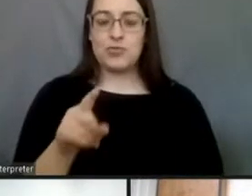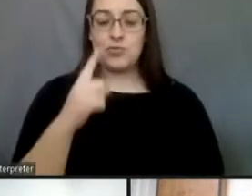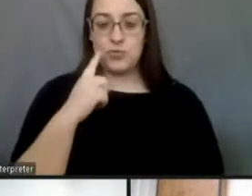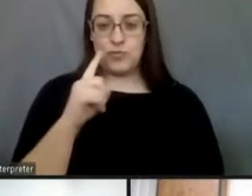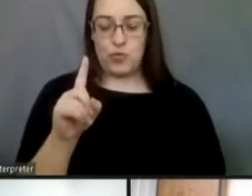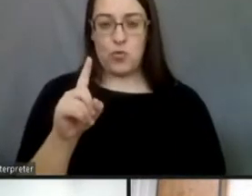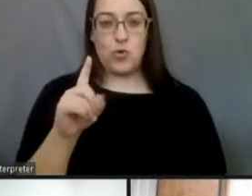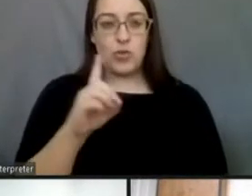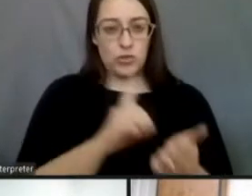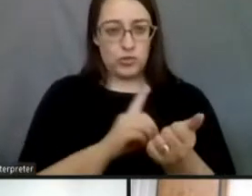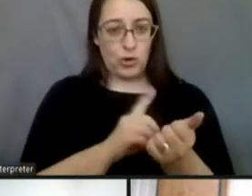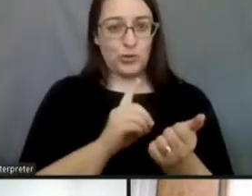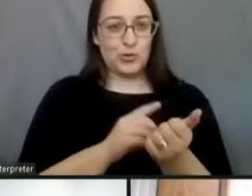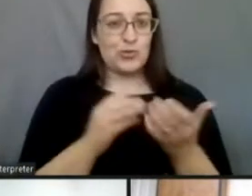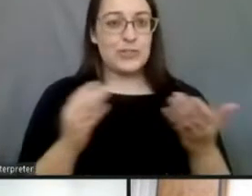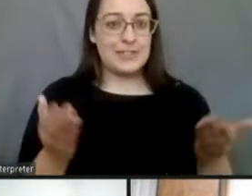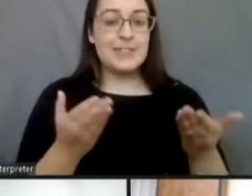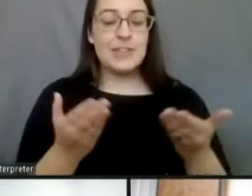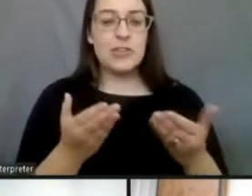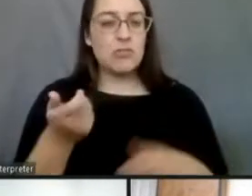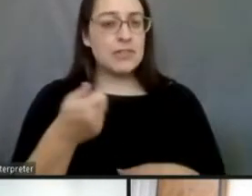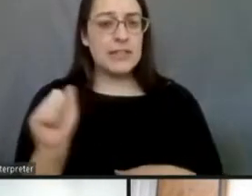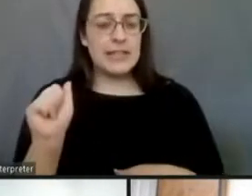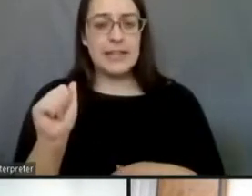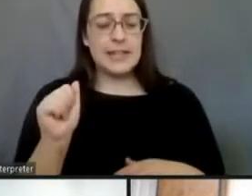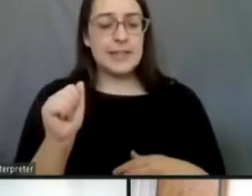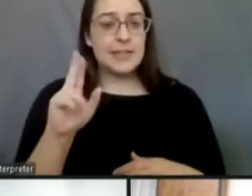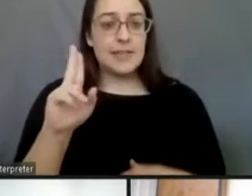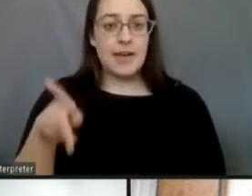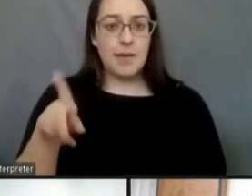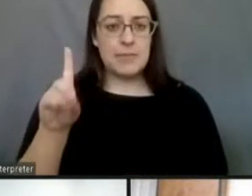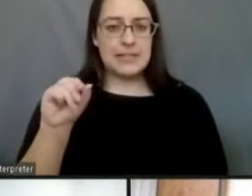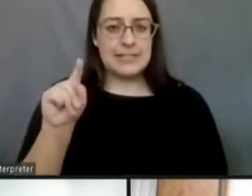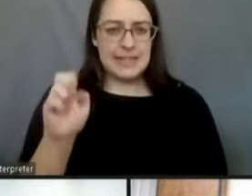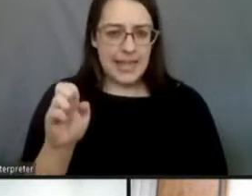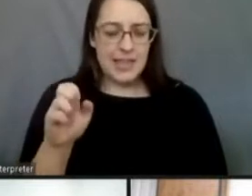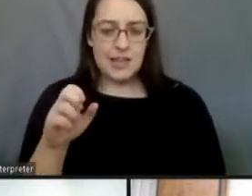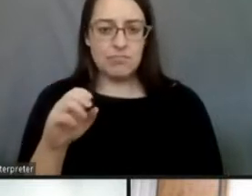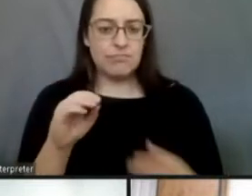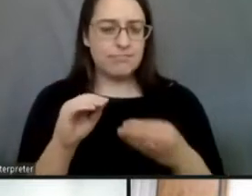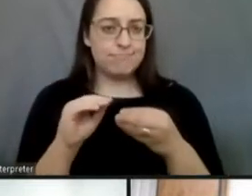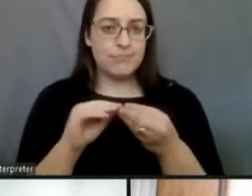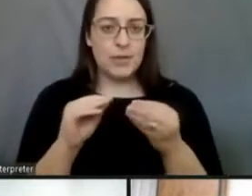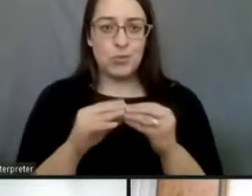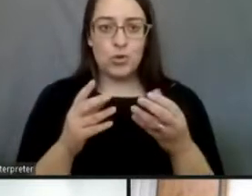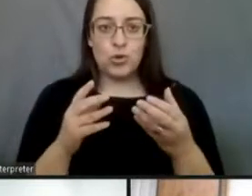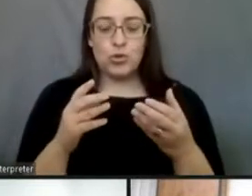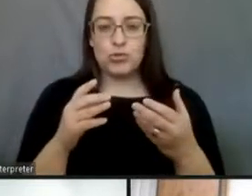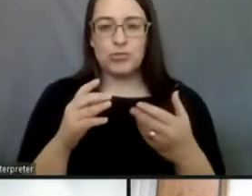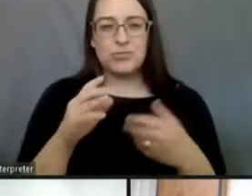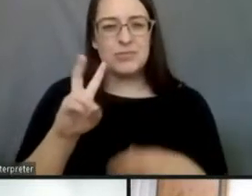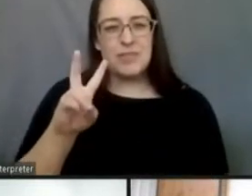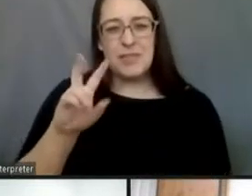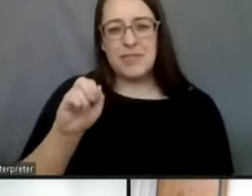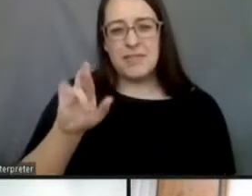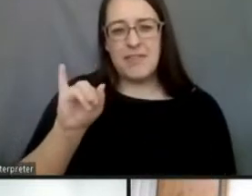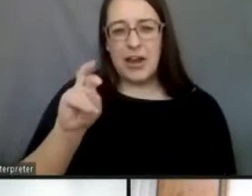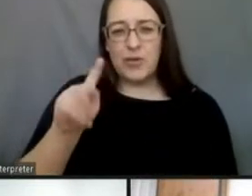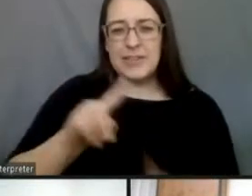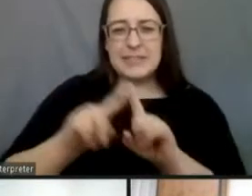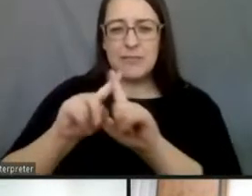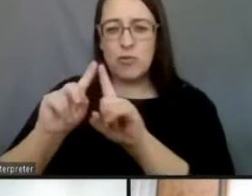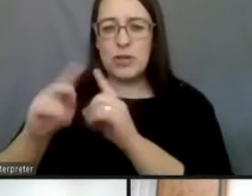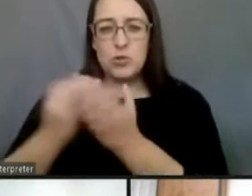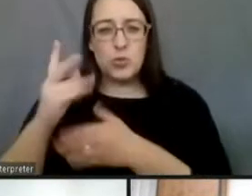for the doctors in the room. Are there any updates on the number of the variant cases that you